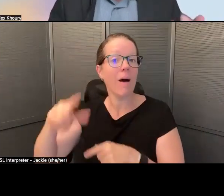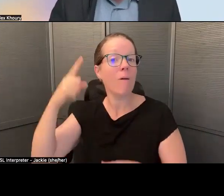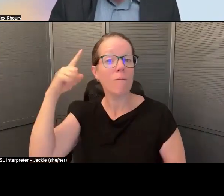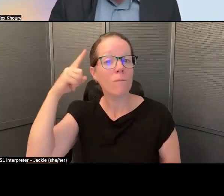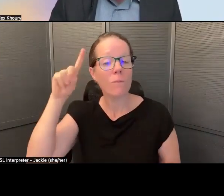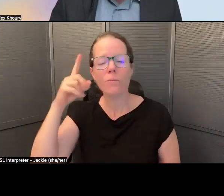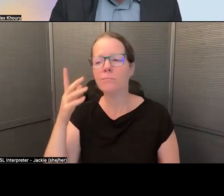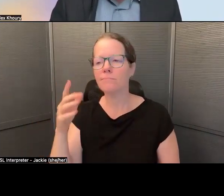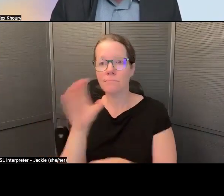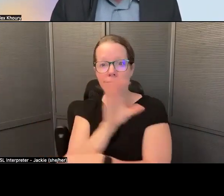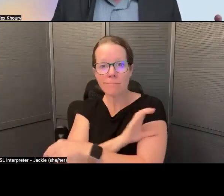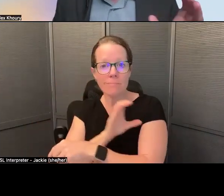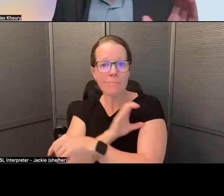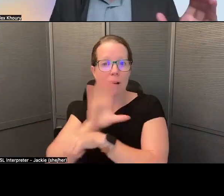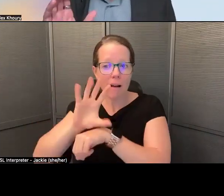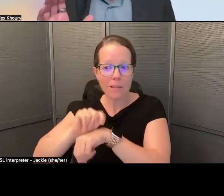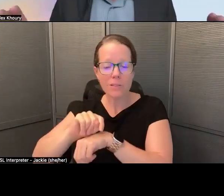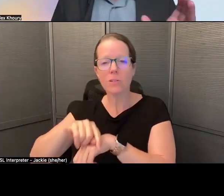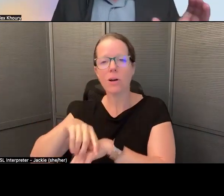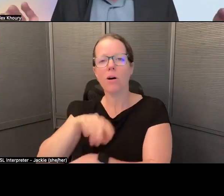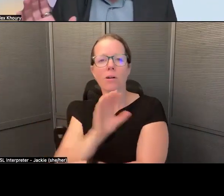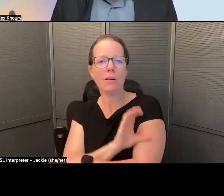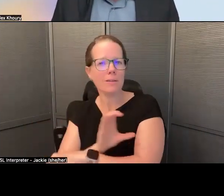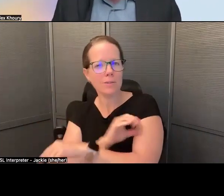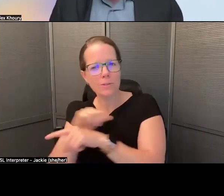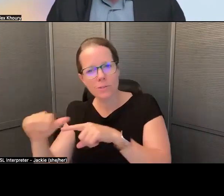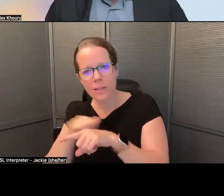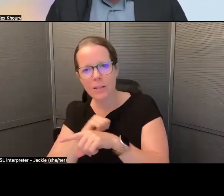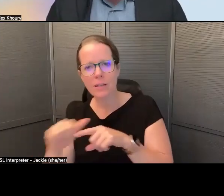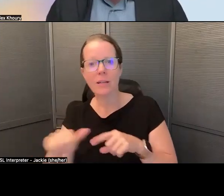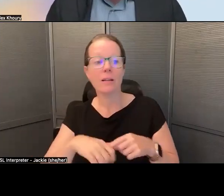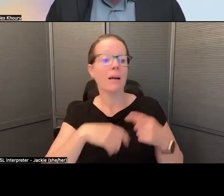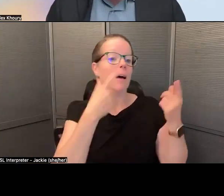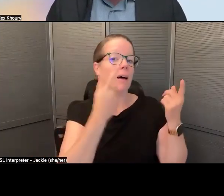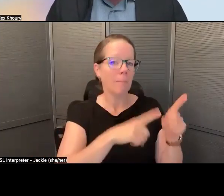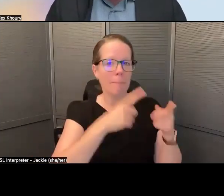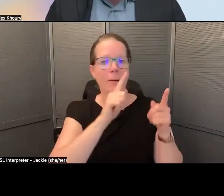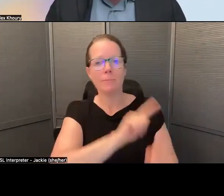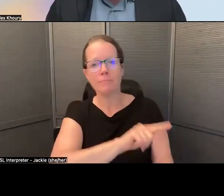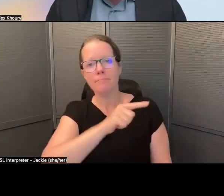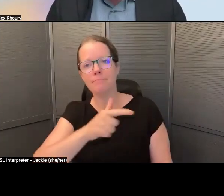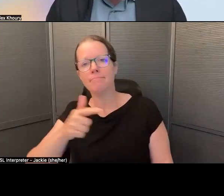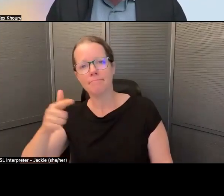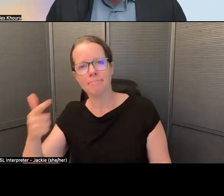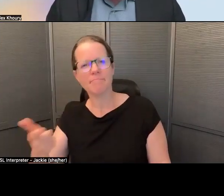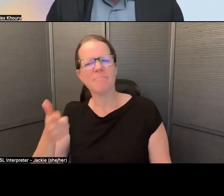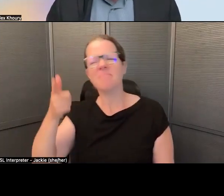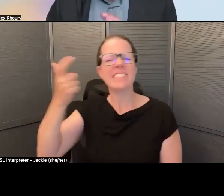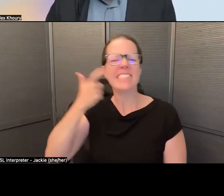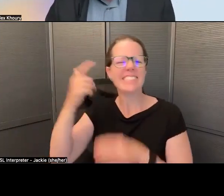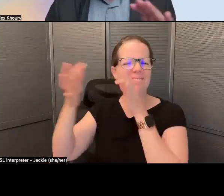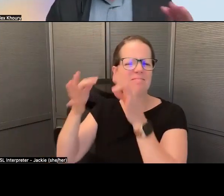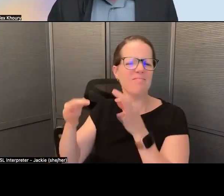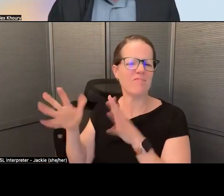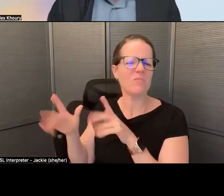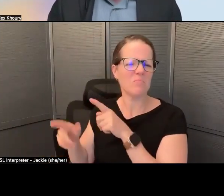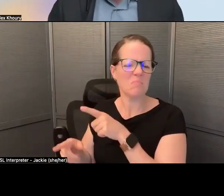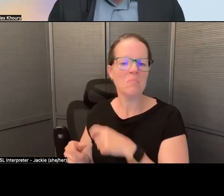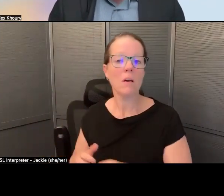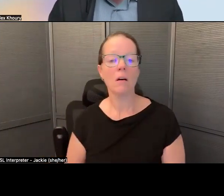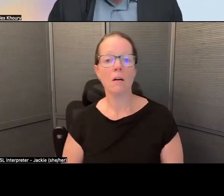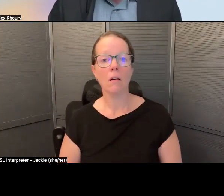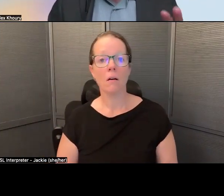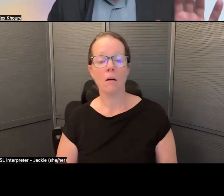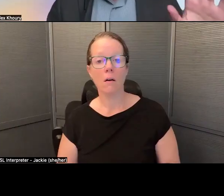and the clinical consultations. So these happened in sequence, one after another, as Julianne introduced. And what we see when we